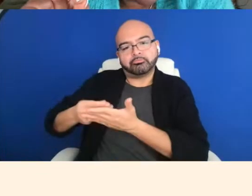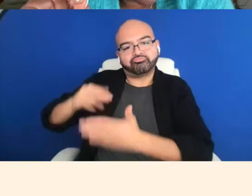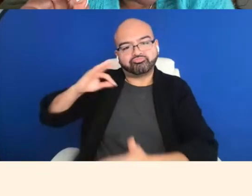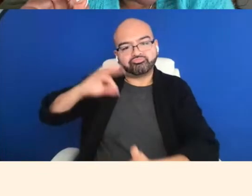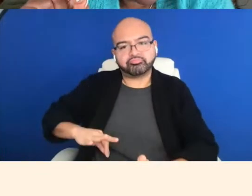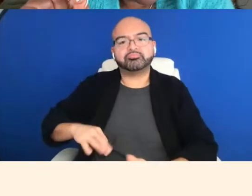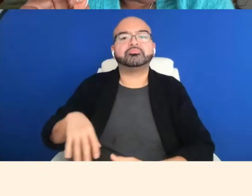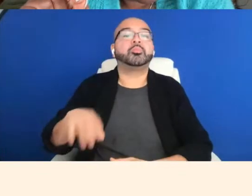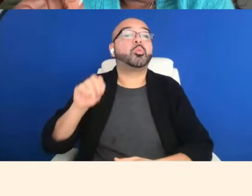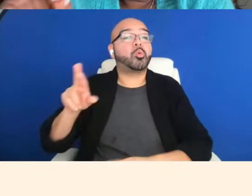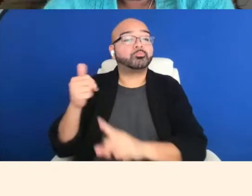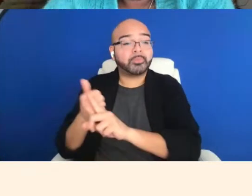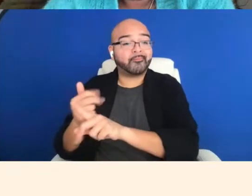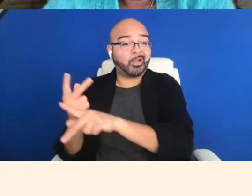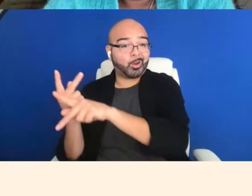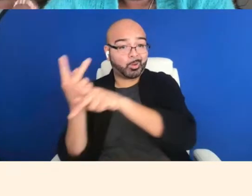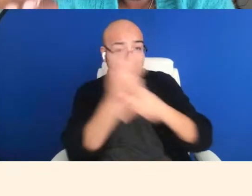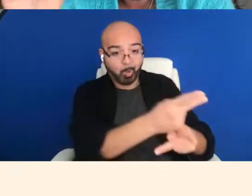capital.